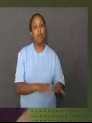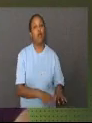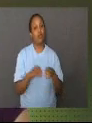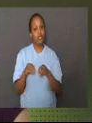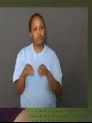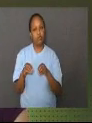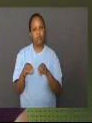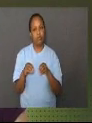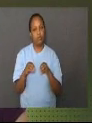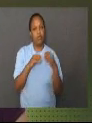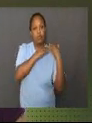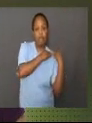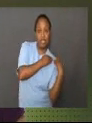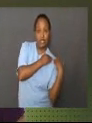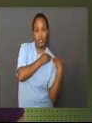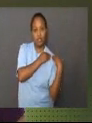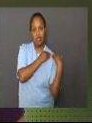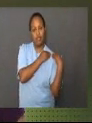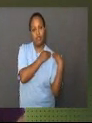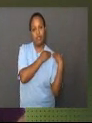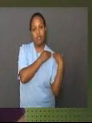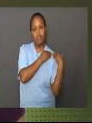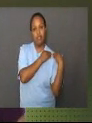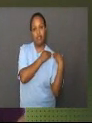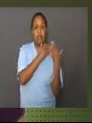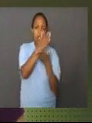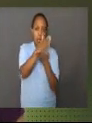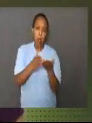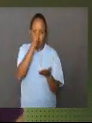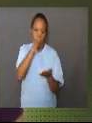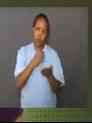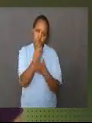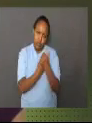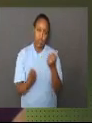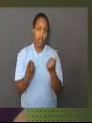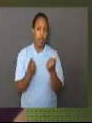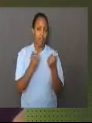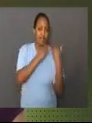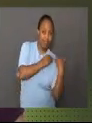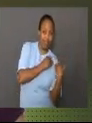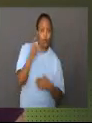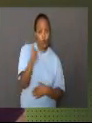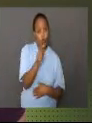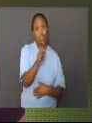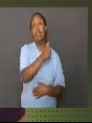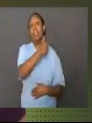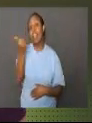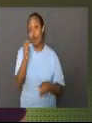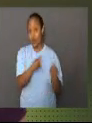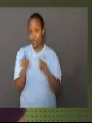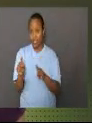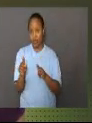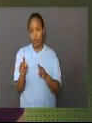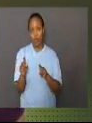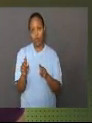Students, if burdens are accepted by some people only, while everyone